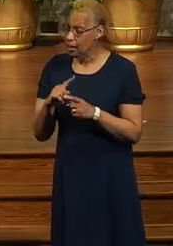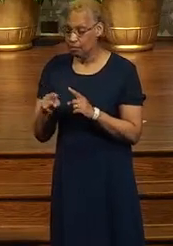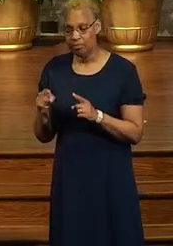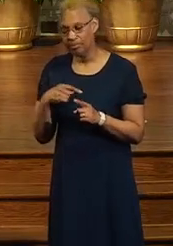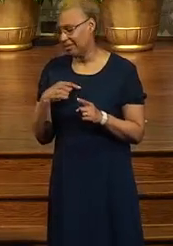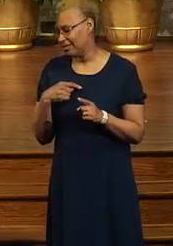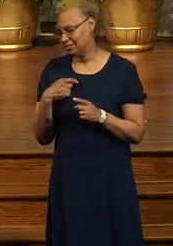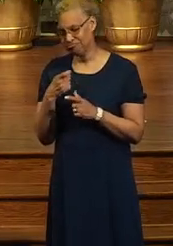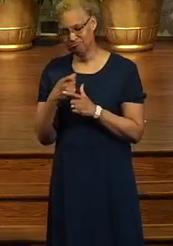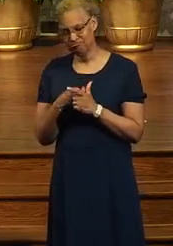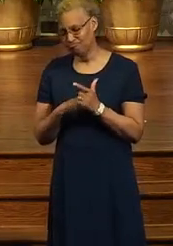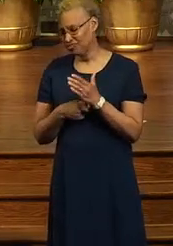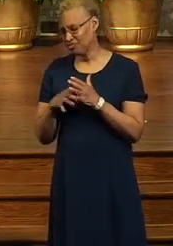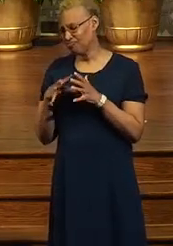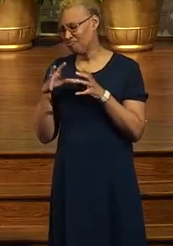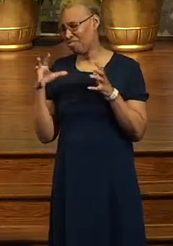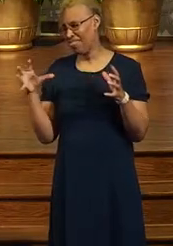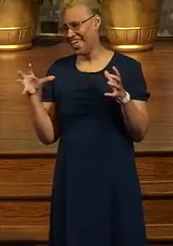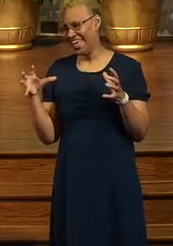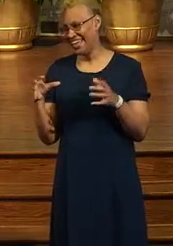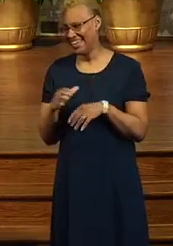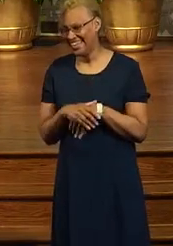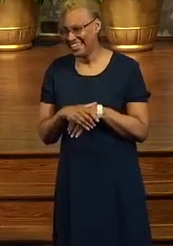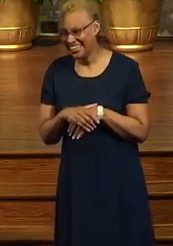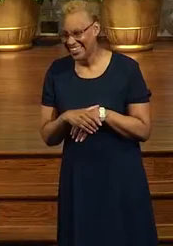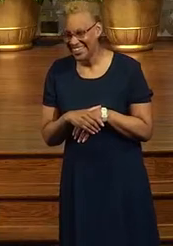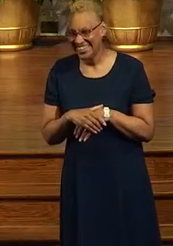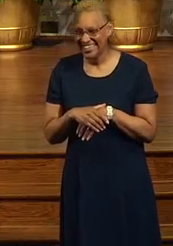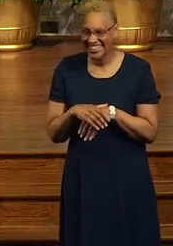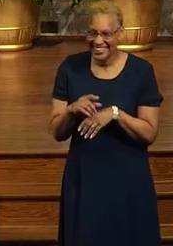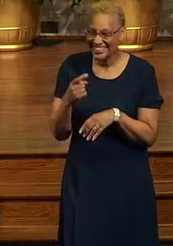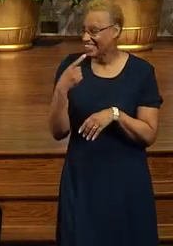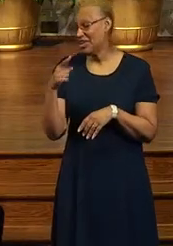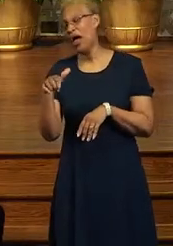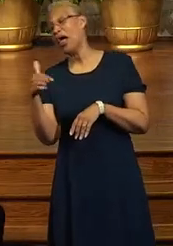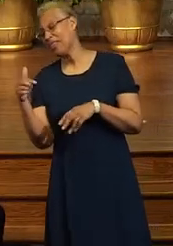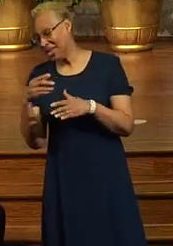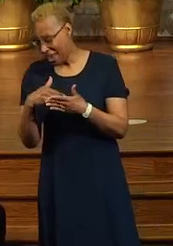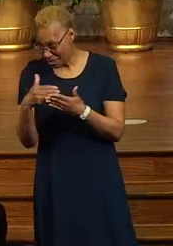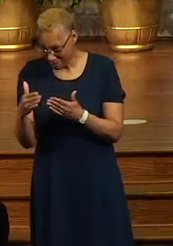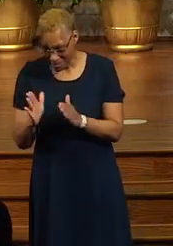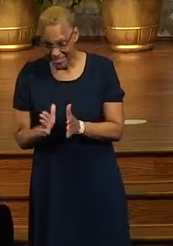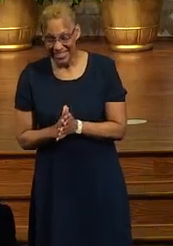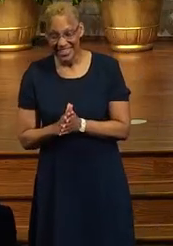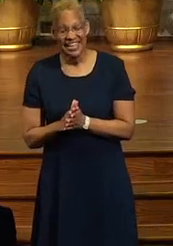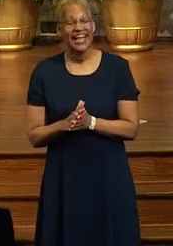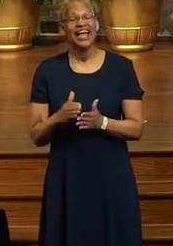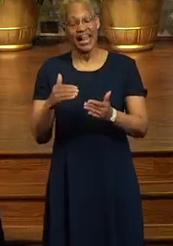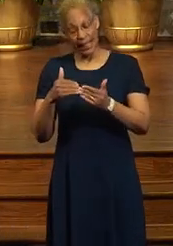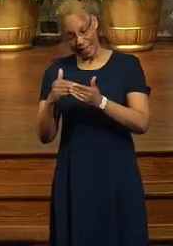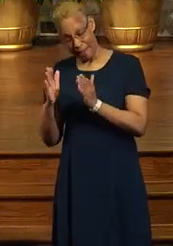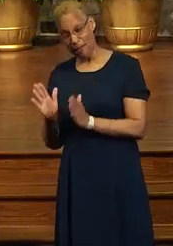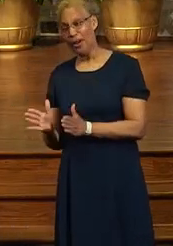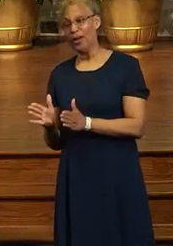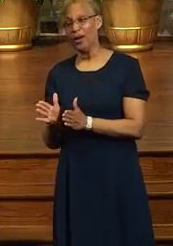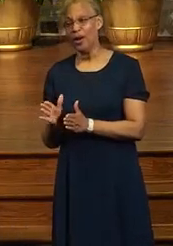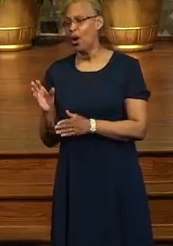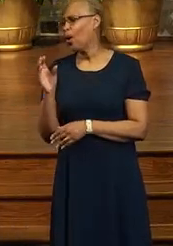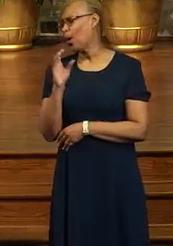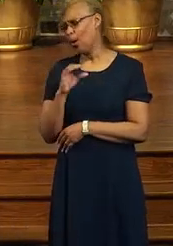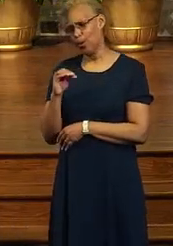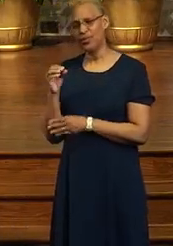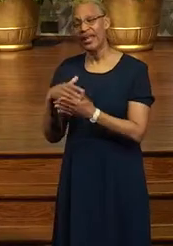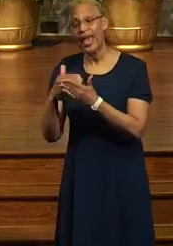priceless. Oh, you didn't say like you mean it. Turn to your other neighbor. Say, neighbor, oh